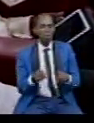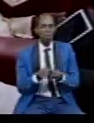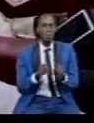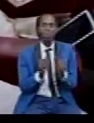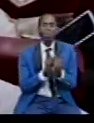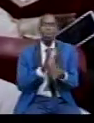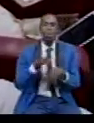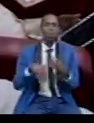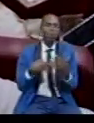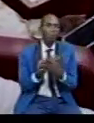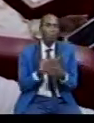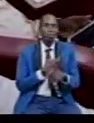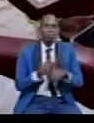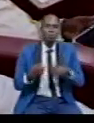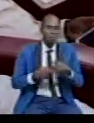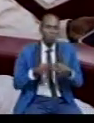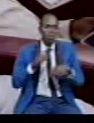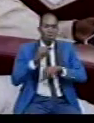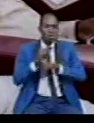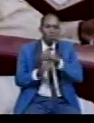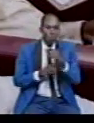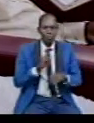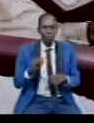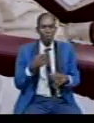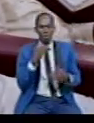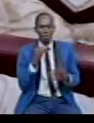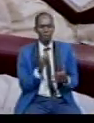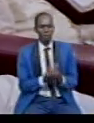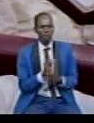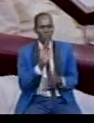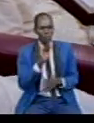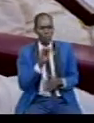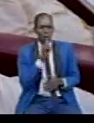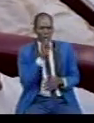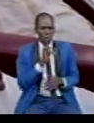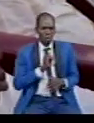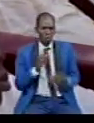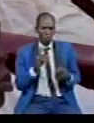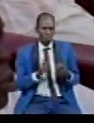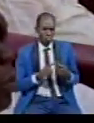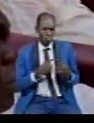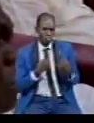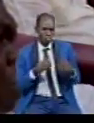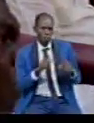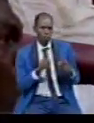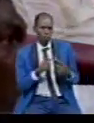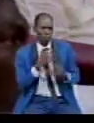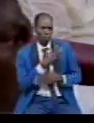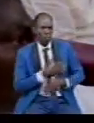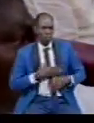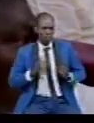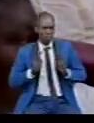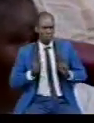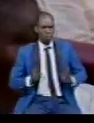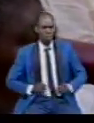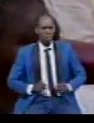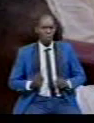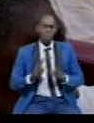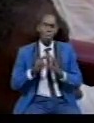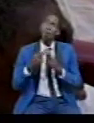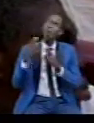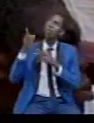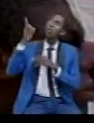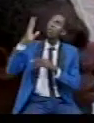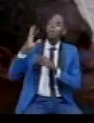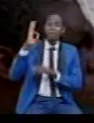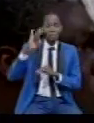the suffering, he said, am I trying to please men? Am I trying to please God? If I yet please man,